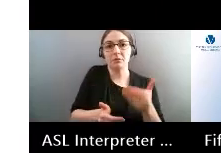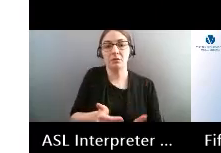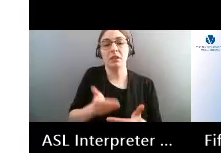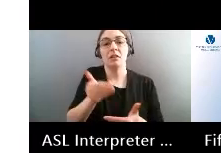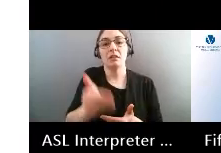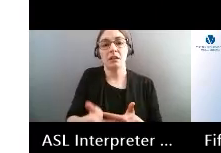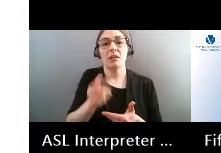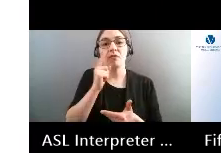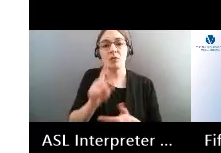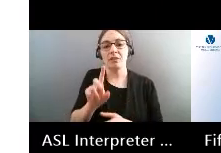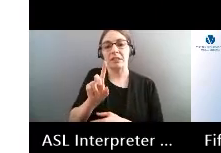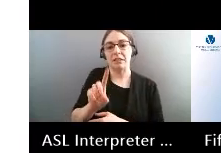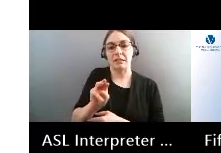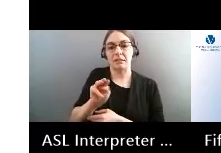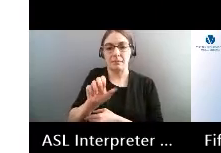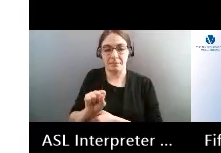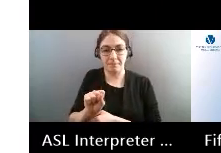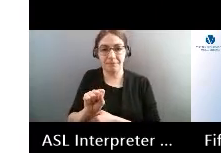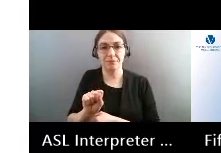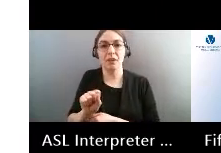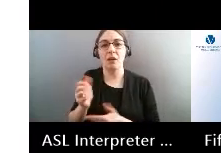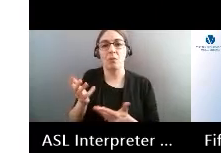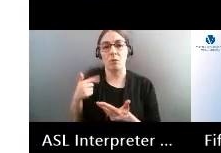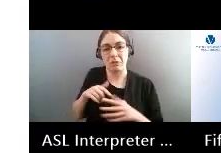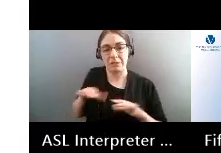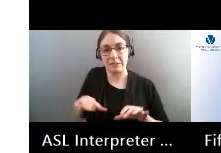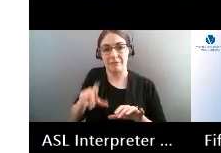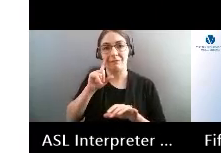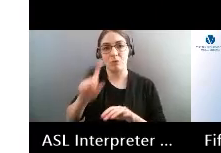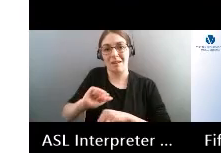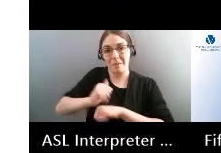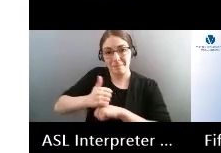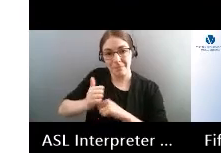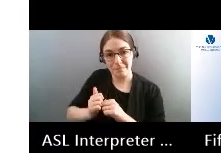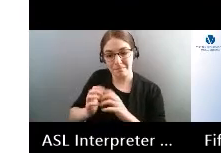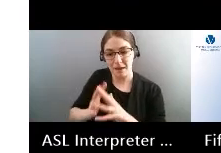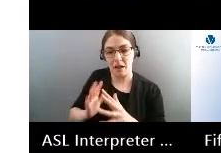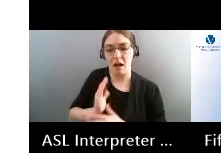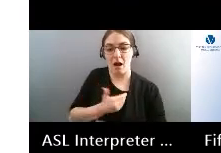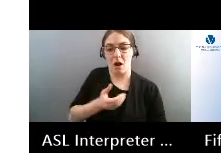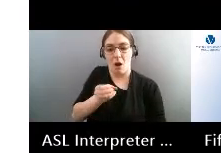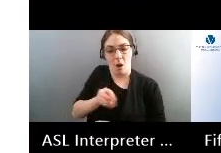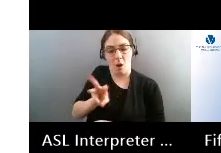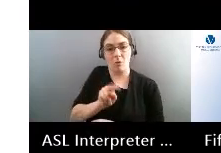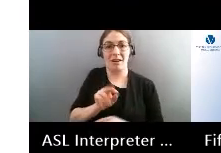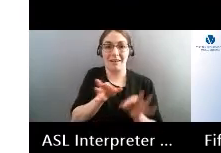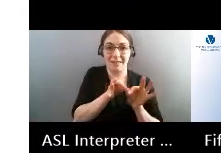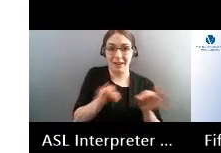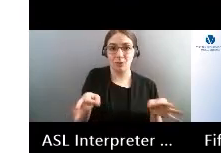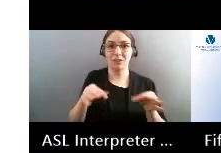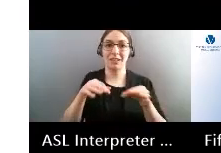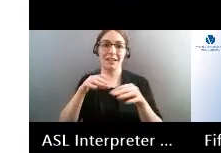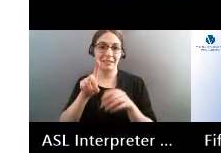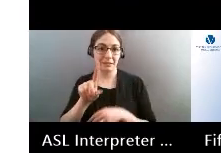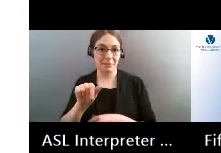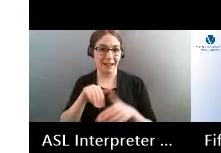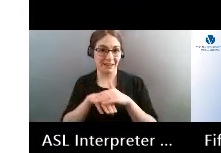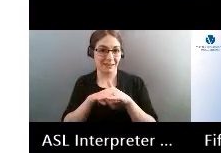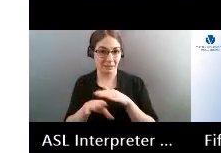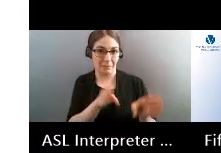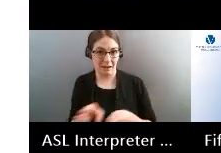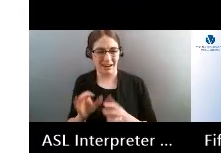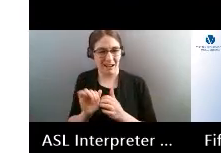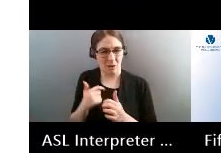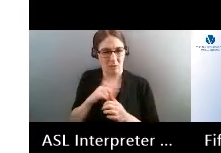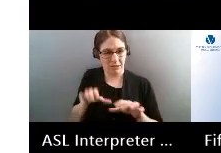Services completed to implement our own language and disability access plan. Then around